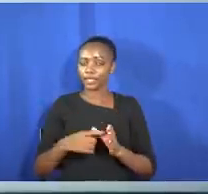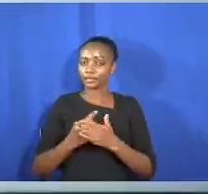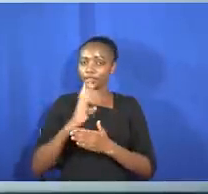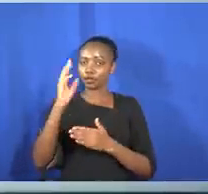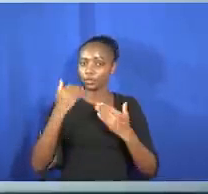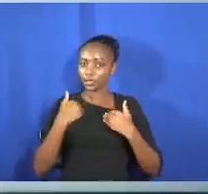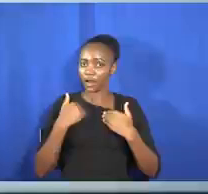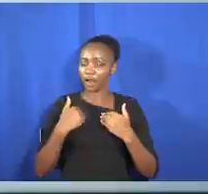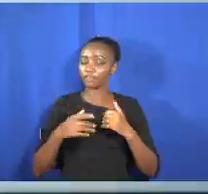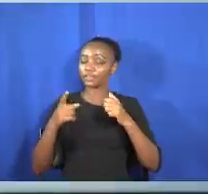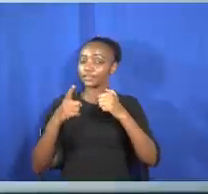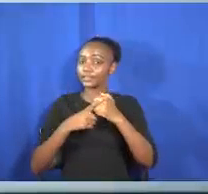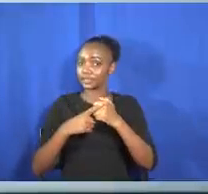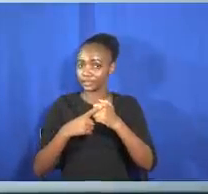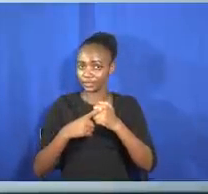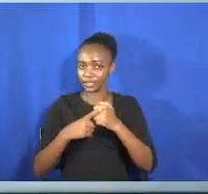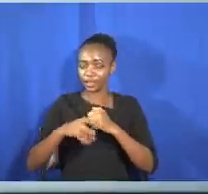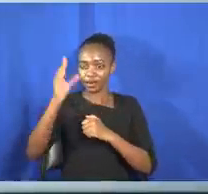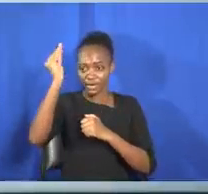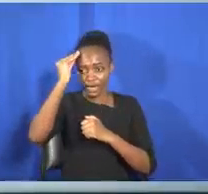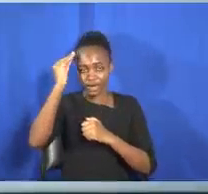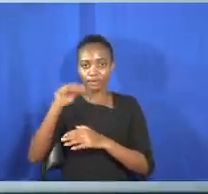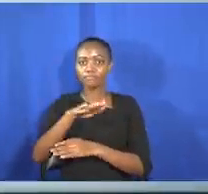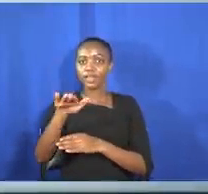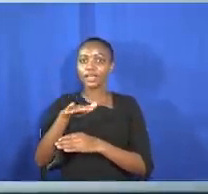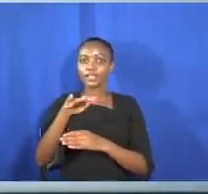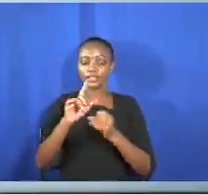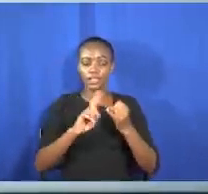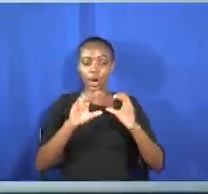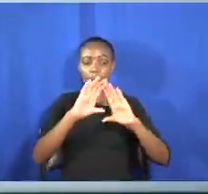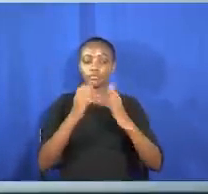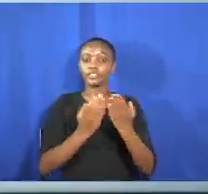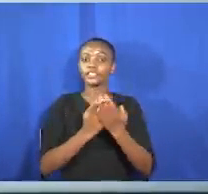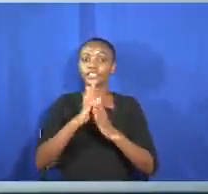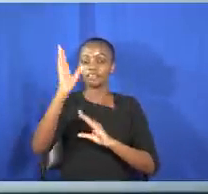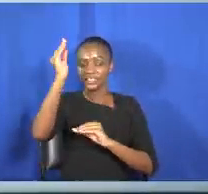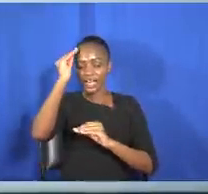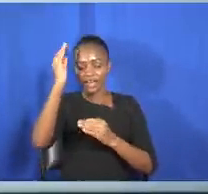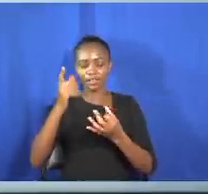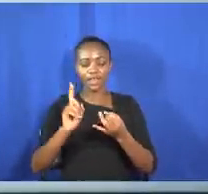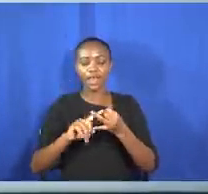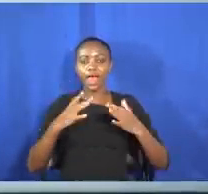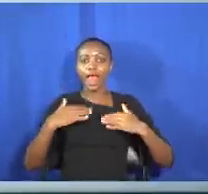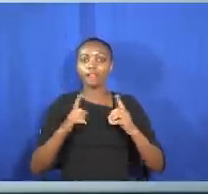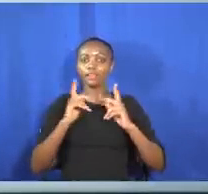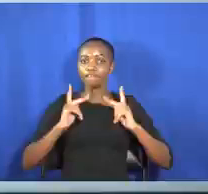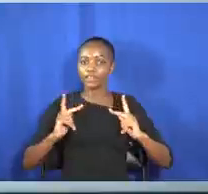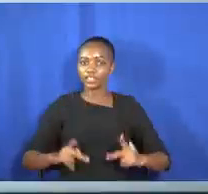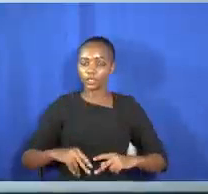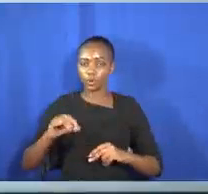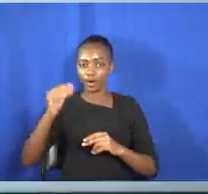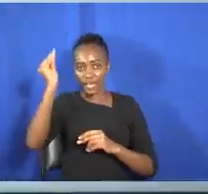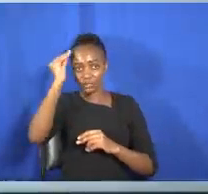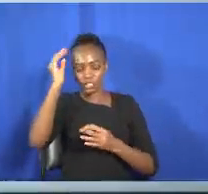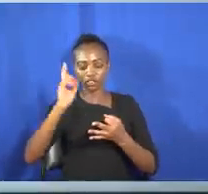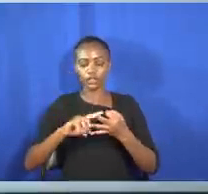pathway. So they will take the 6 core running areas: community service running, health